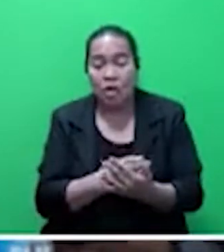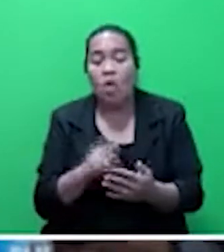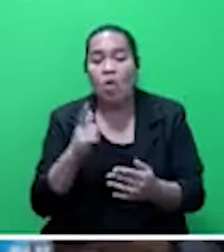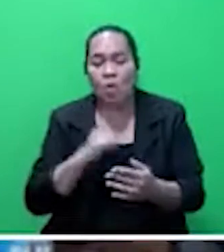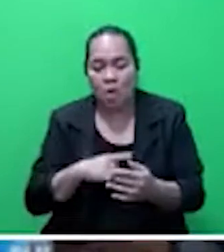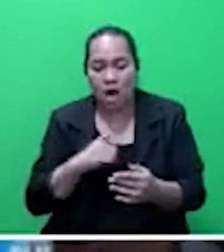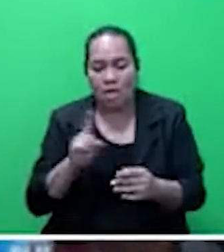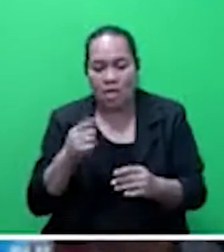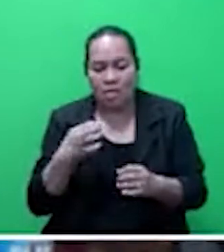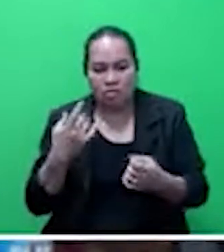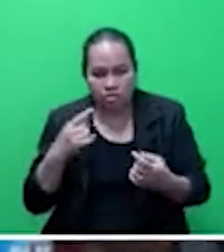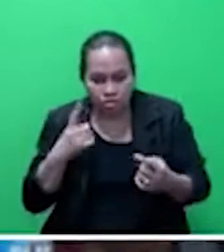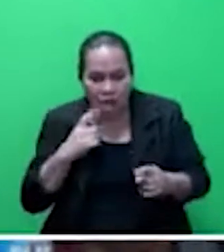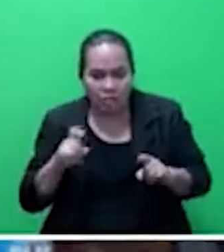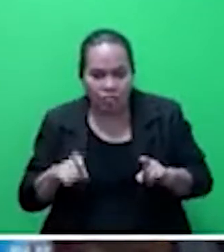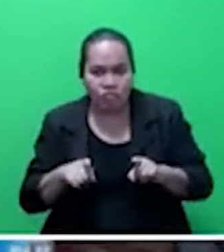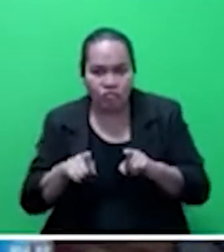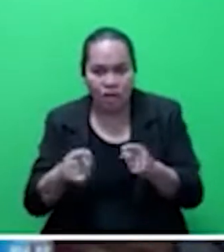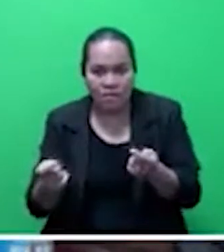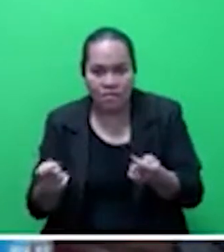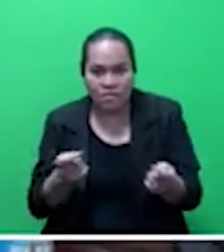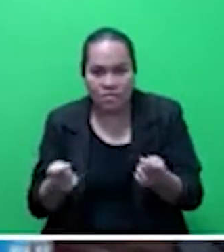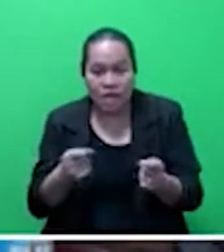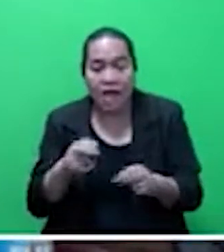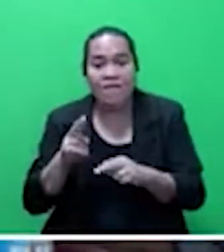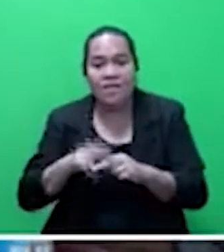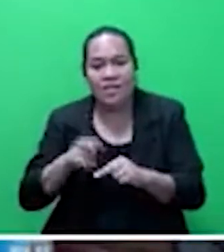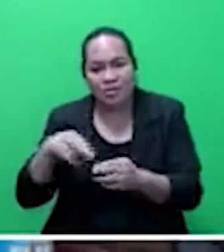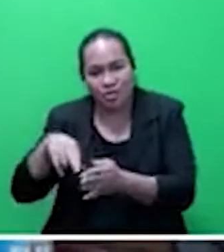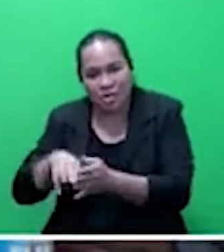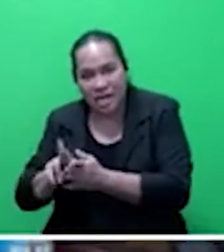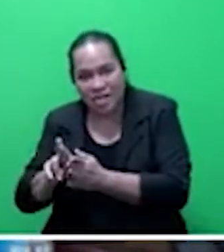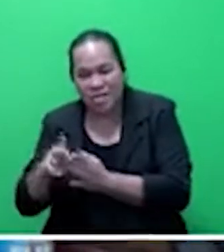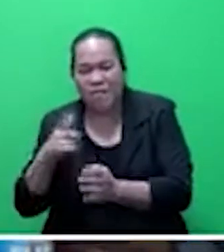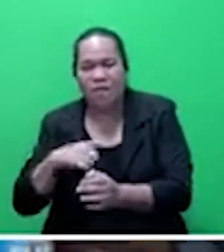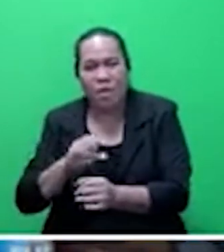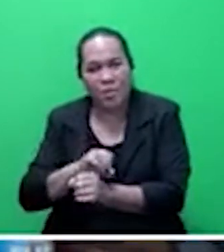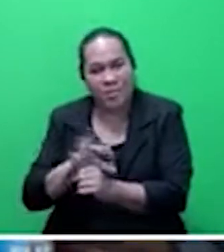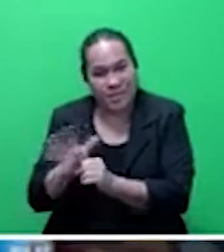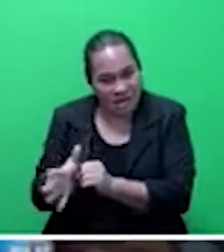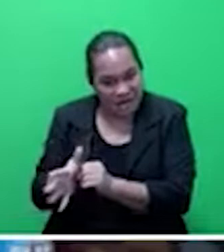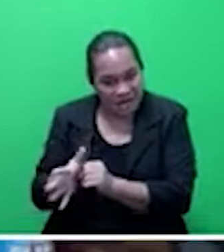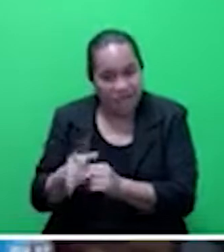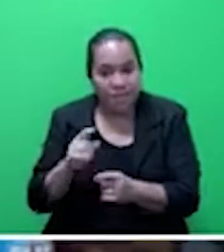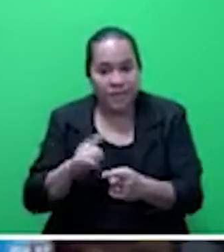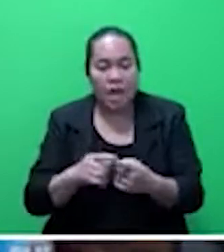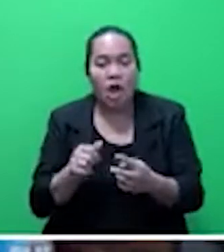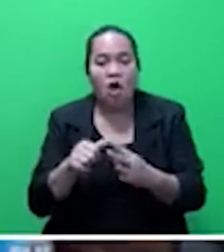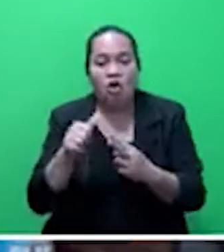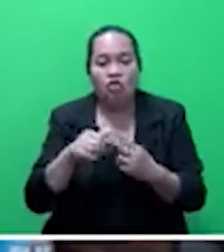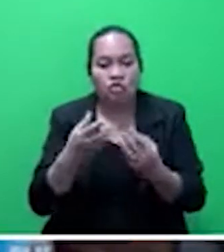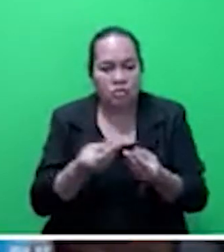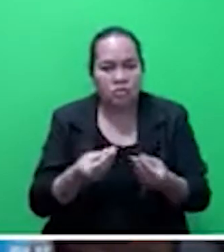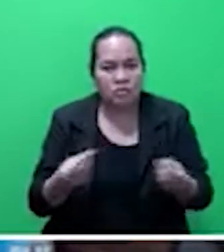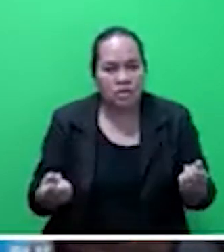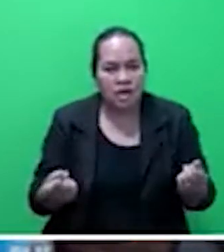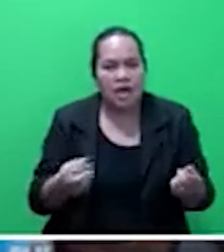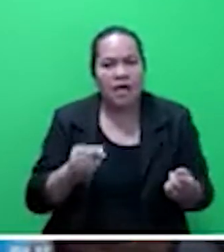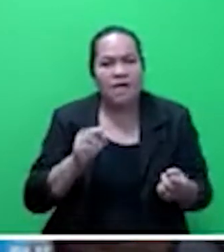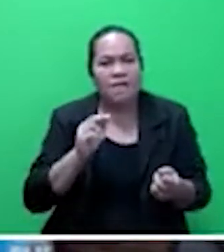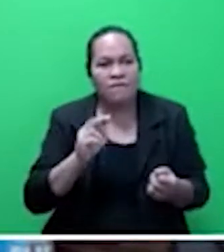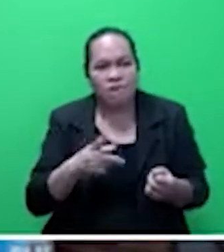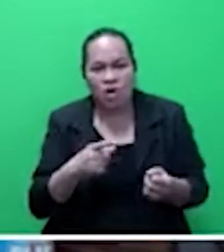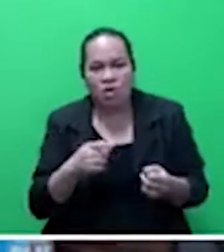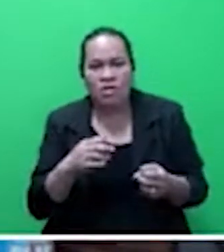simultaneously facilitate Fiji's recovery from the COVID-19 pandemic and mitigate the impact of Russian war with